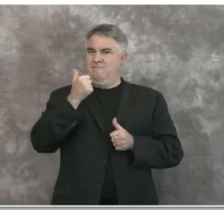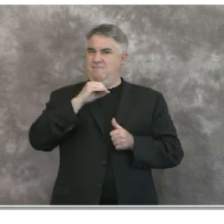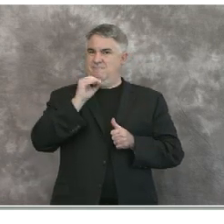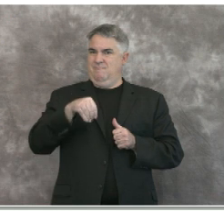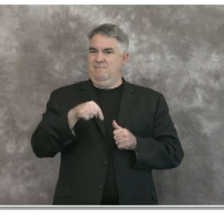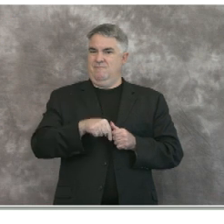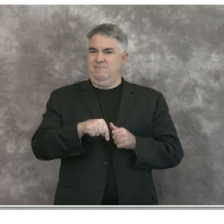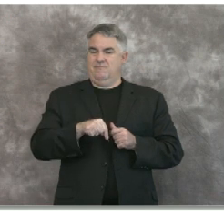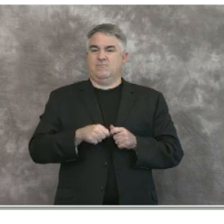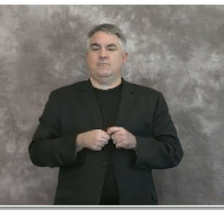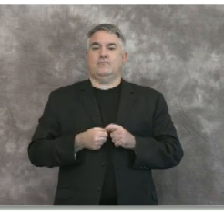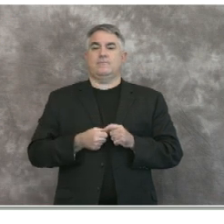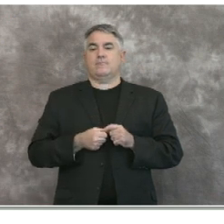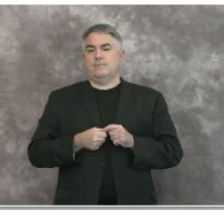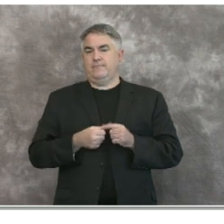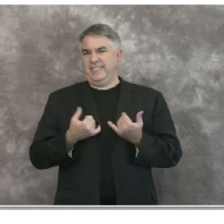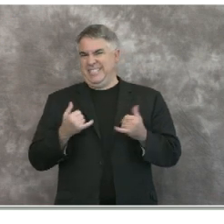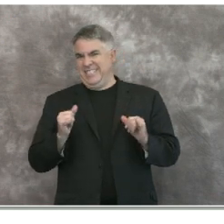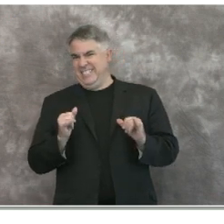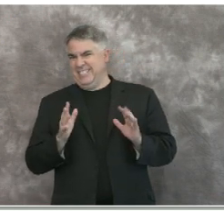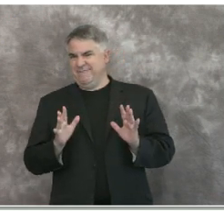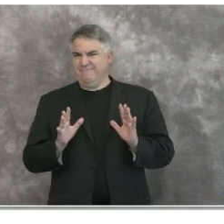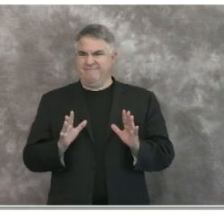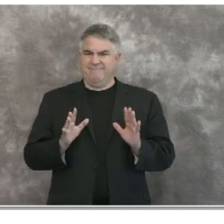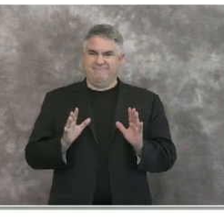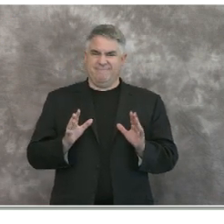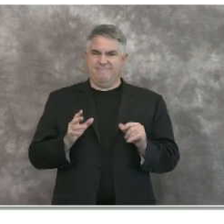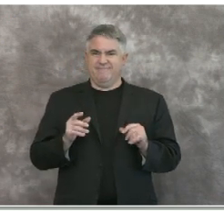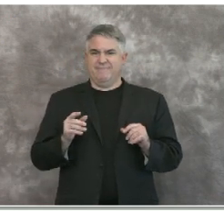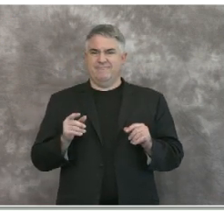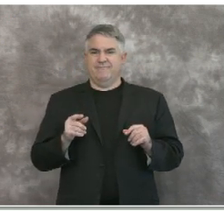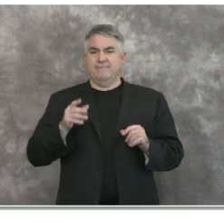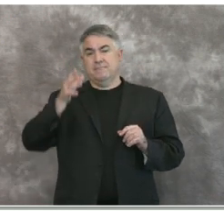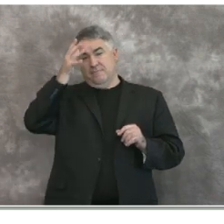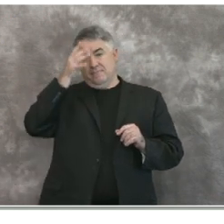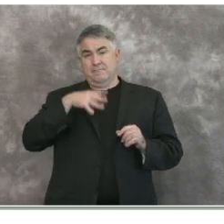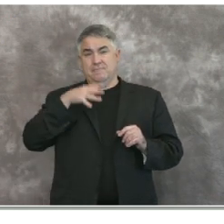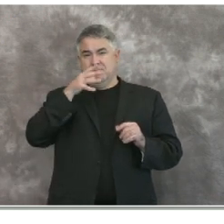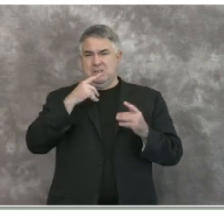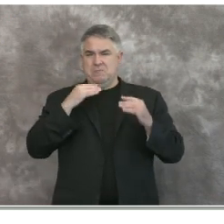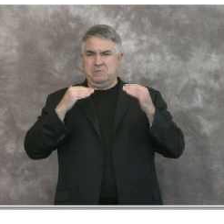are essentially split for gender.